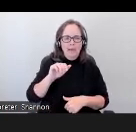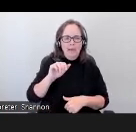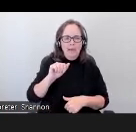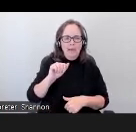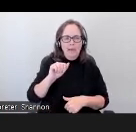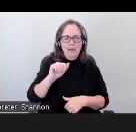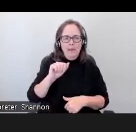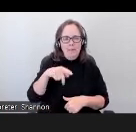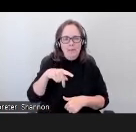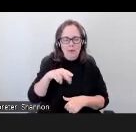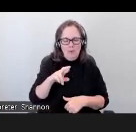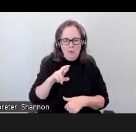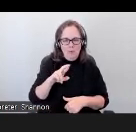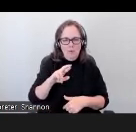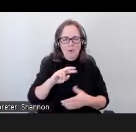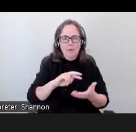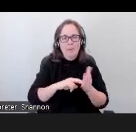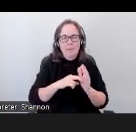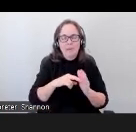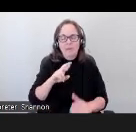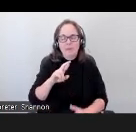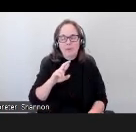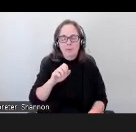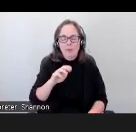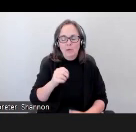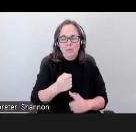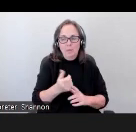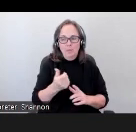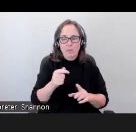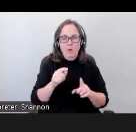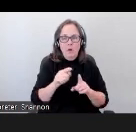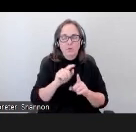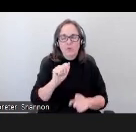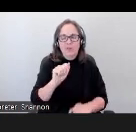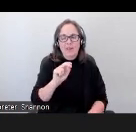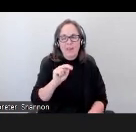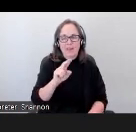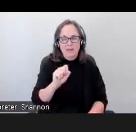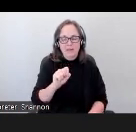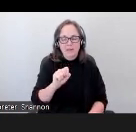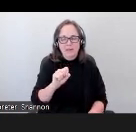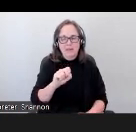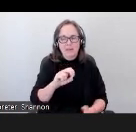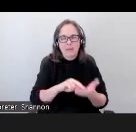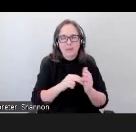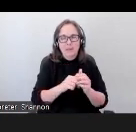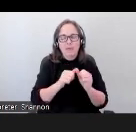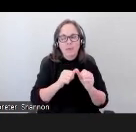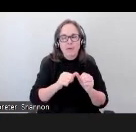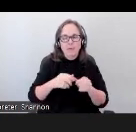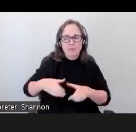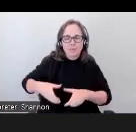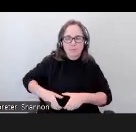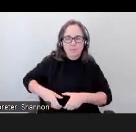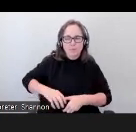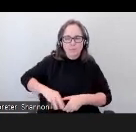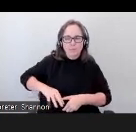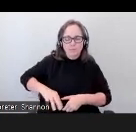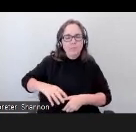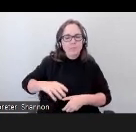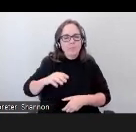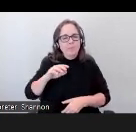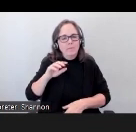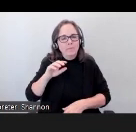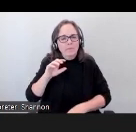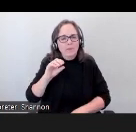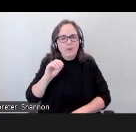means you remove your rectum and you also remove your anus. So you end up with a permanent ostomy. And as you can